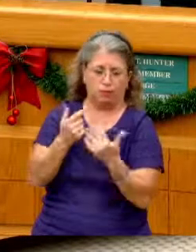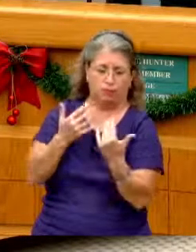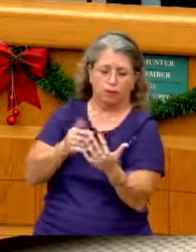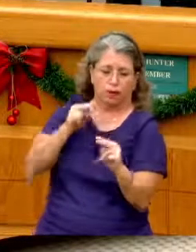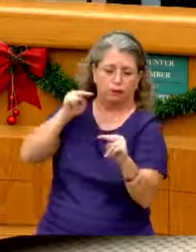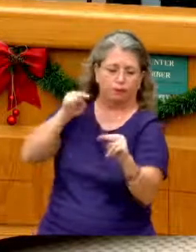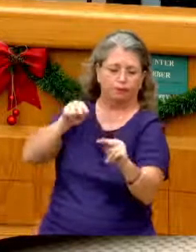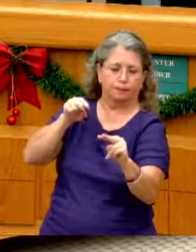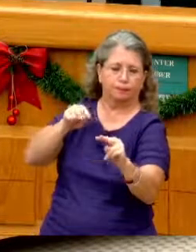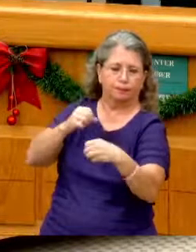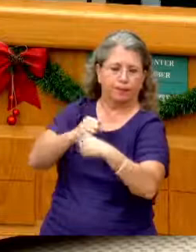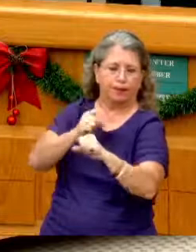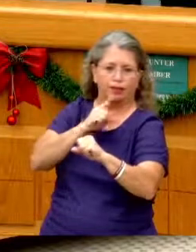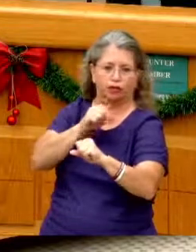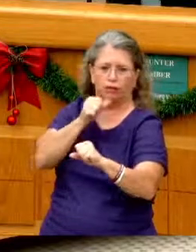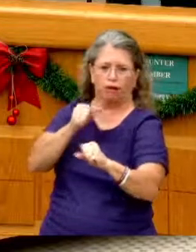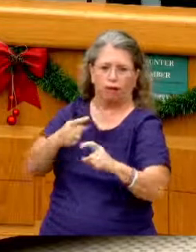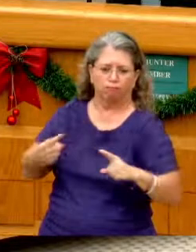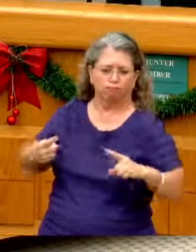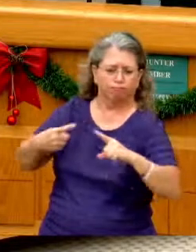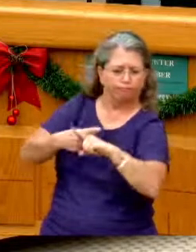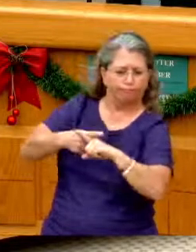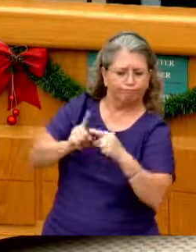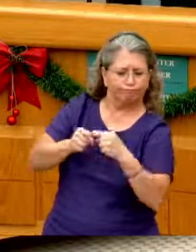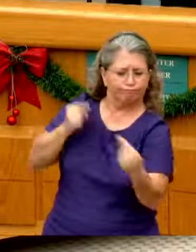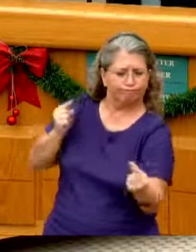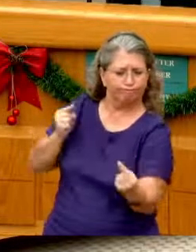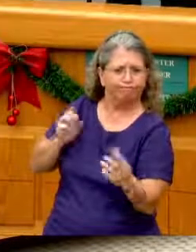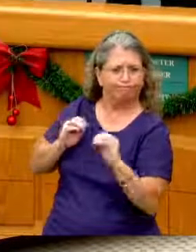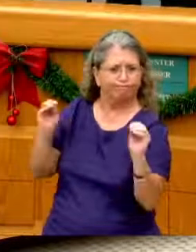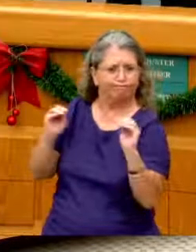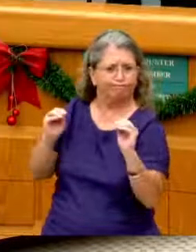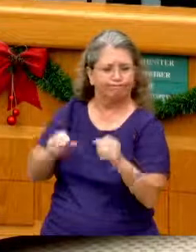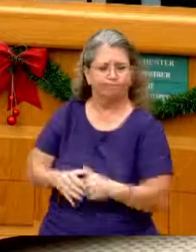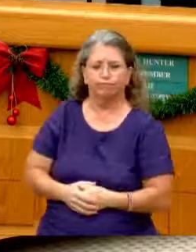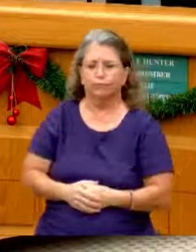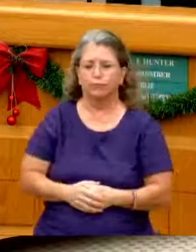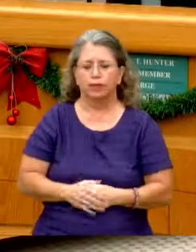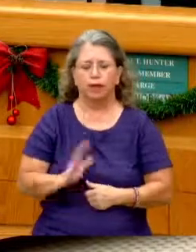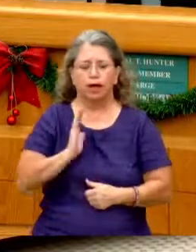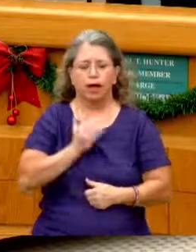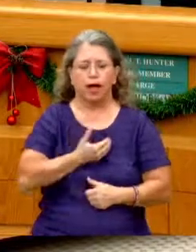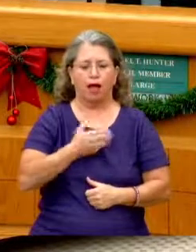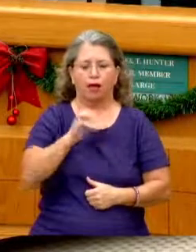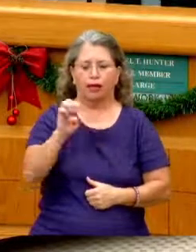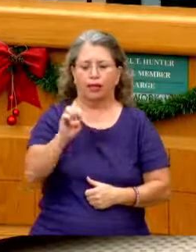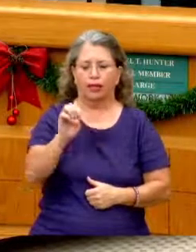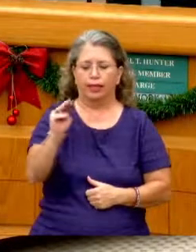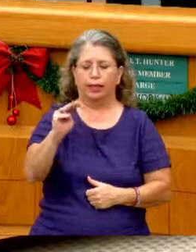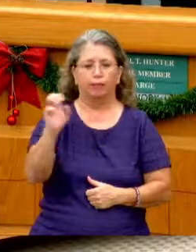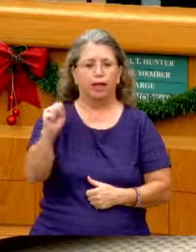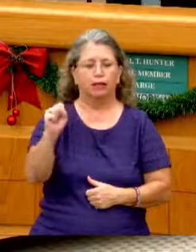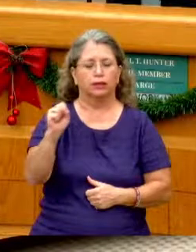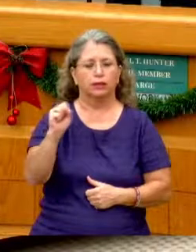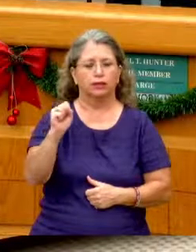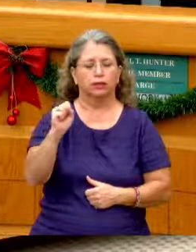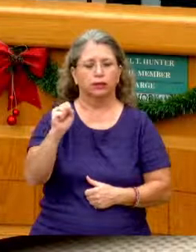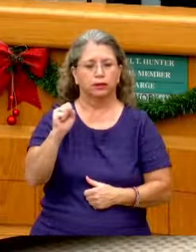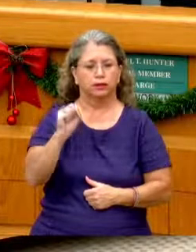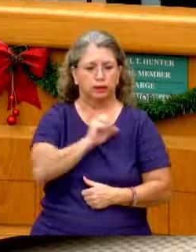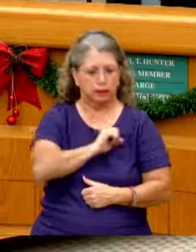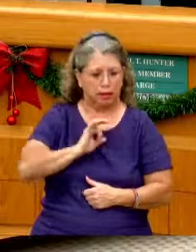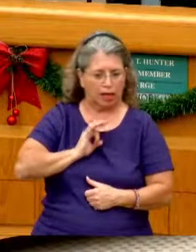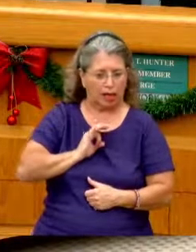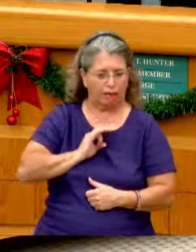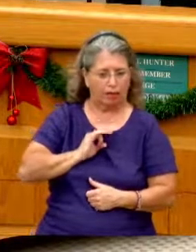had no adverse effects. Our EMS services from Robstown Fire Department were on standby